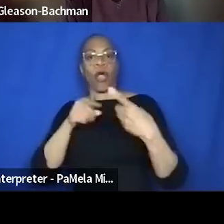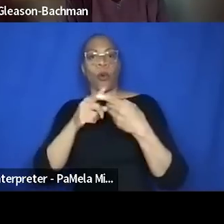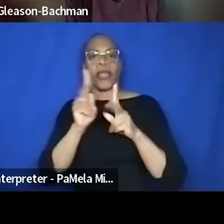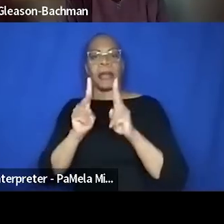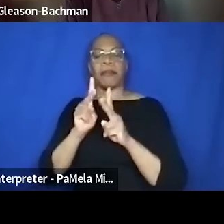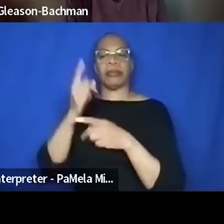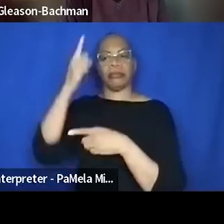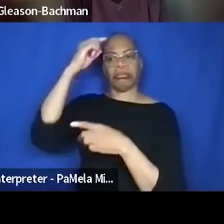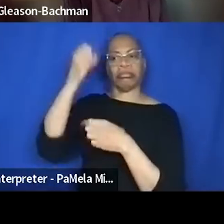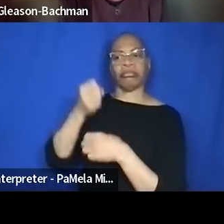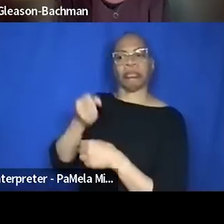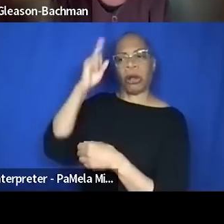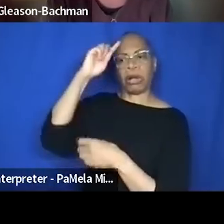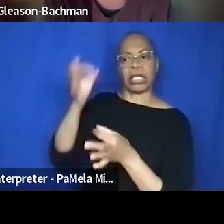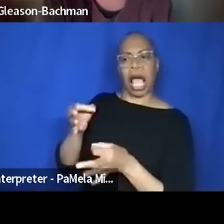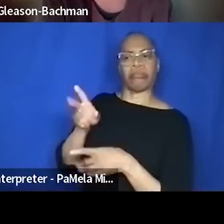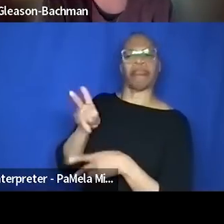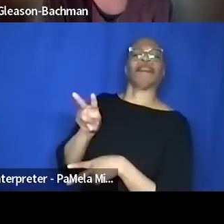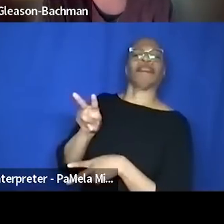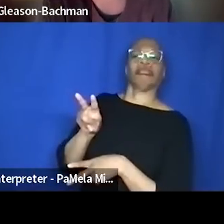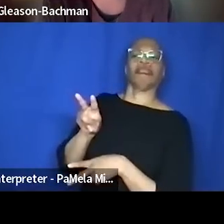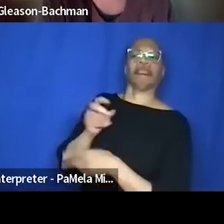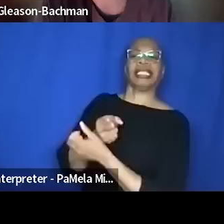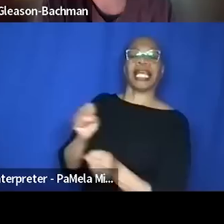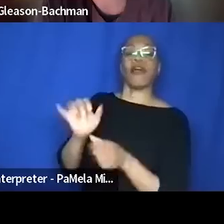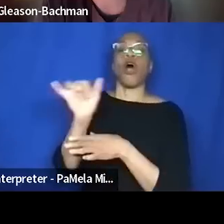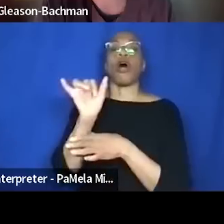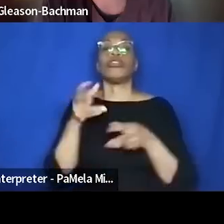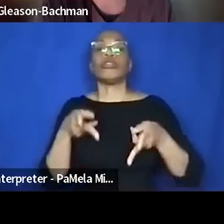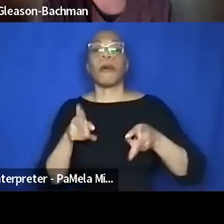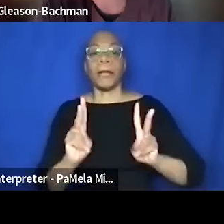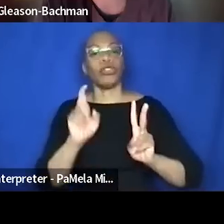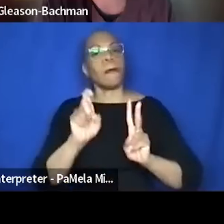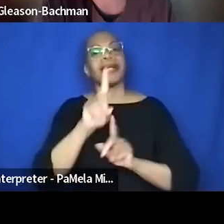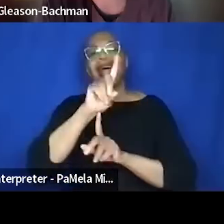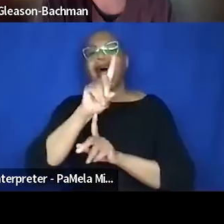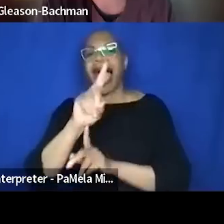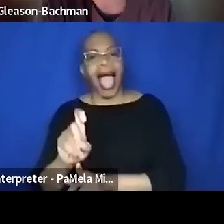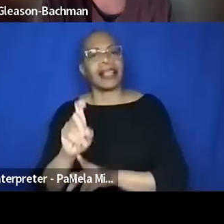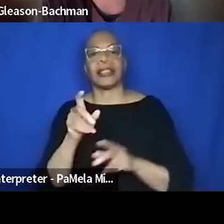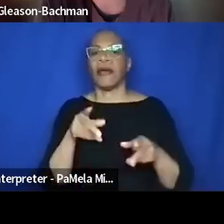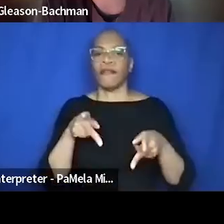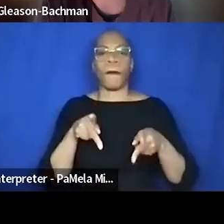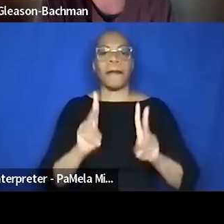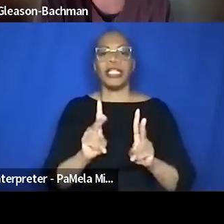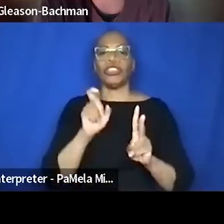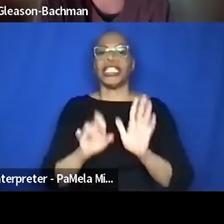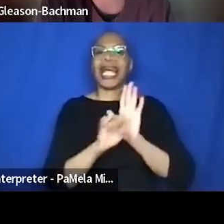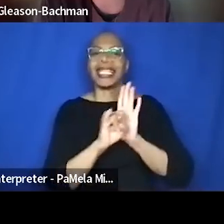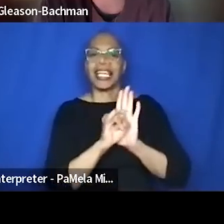determination if we're safe. Yeah, it's a permission too. You got to ask permission. You got to identify yourself, let them know why you're